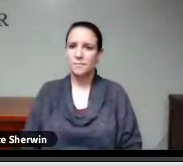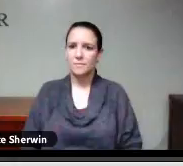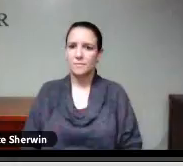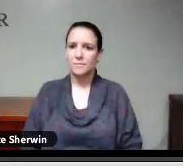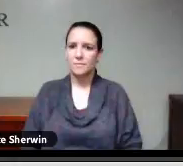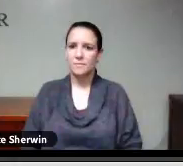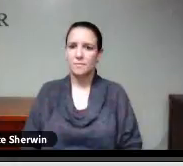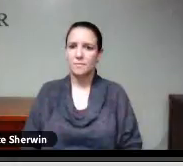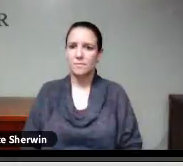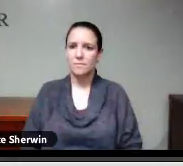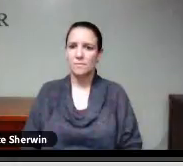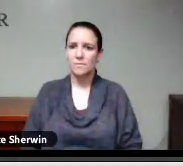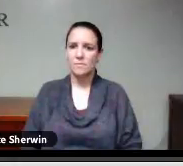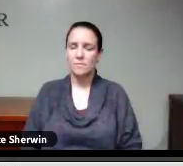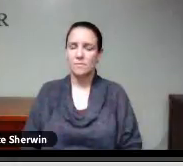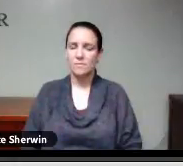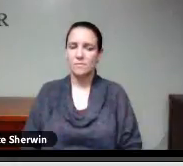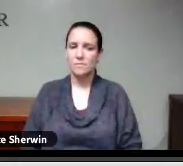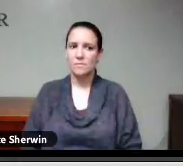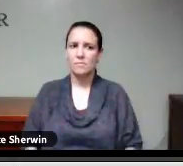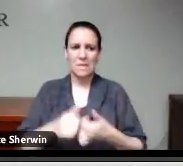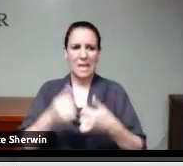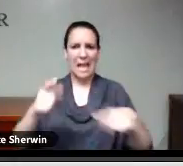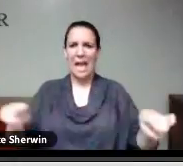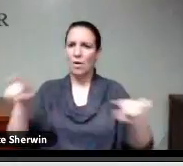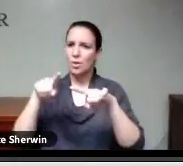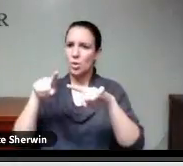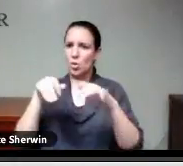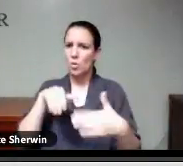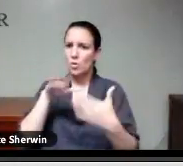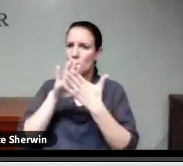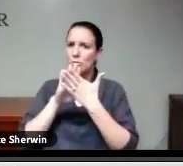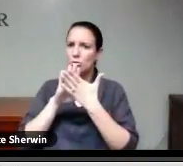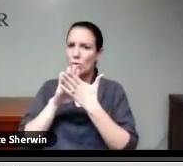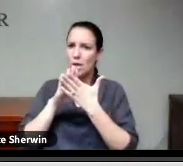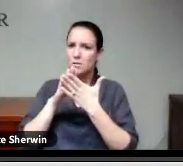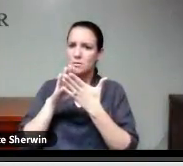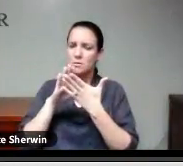How do you all address diversity in your collection development and measuring it?